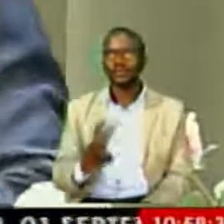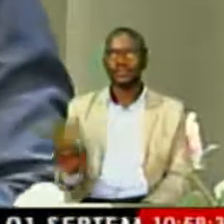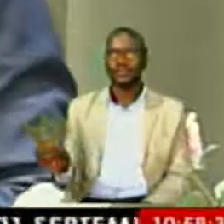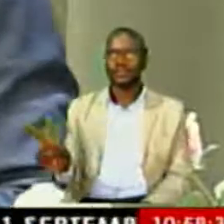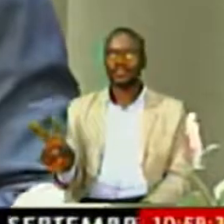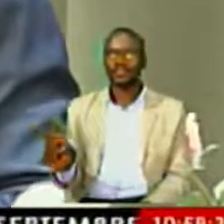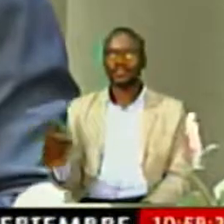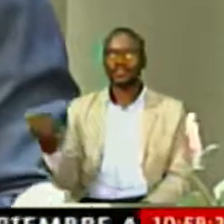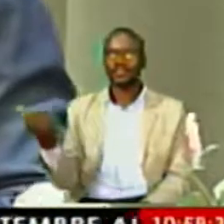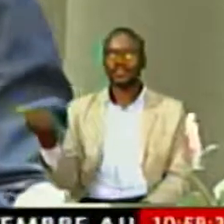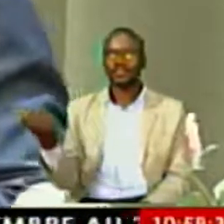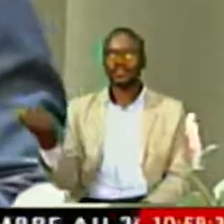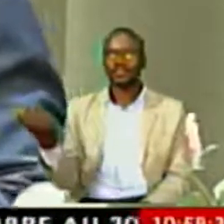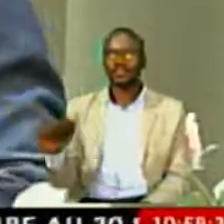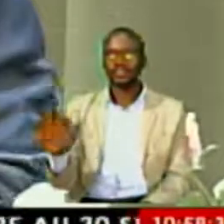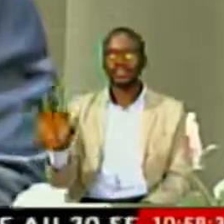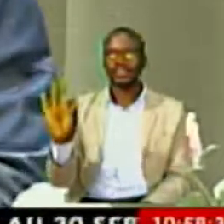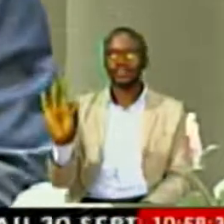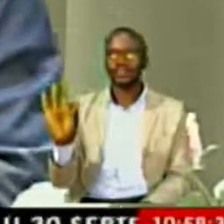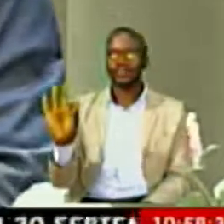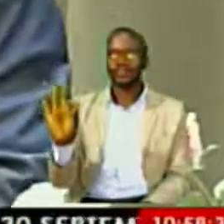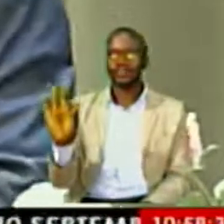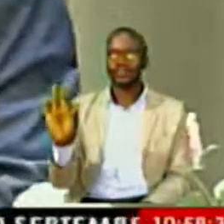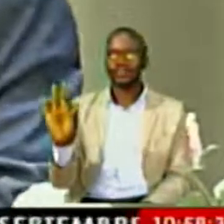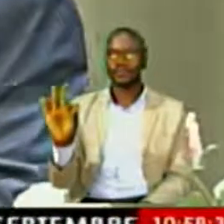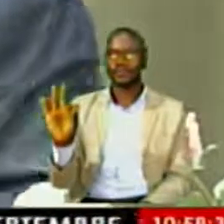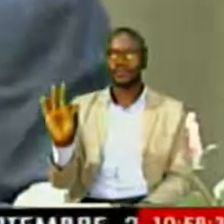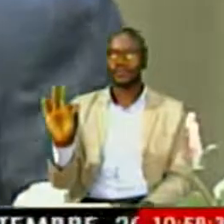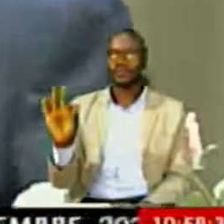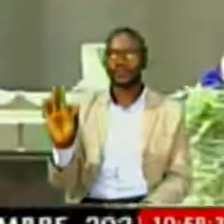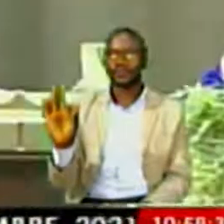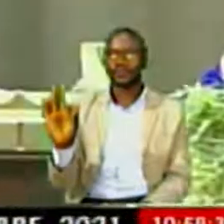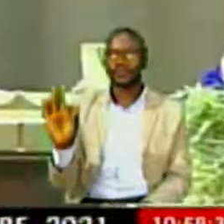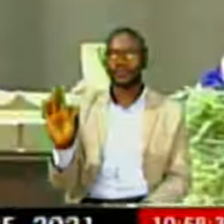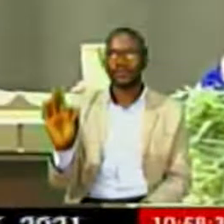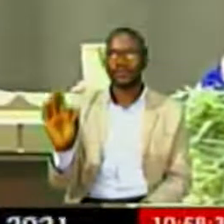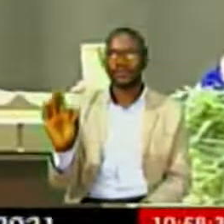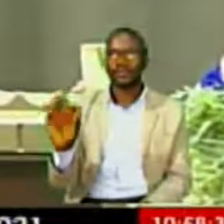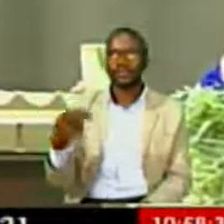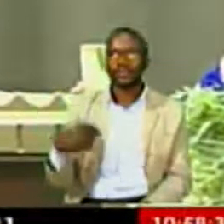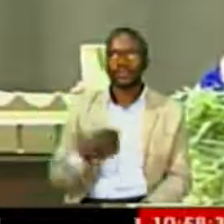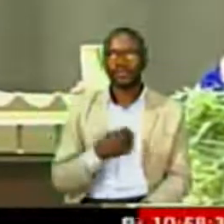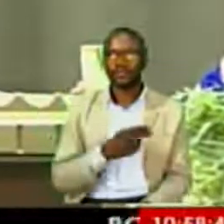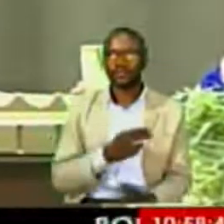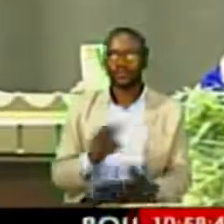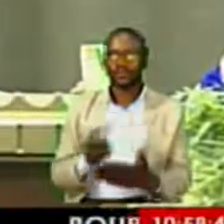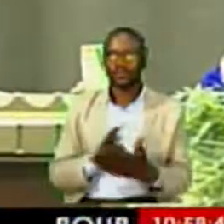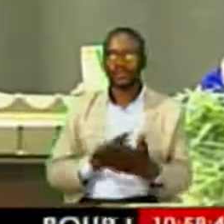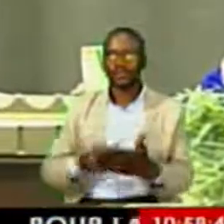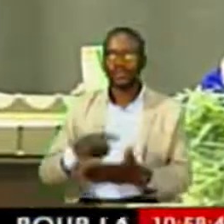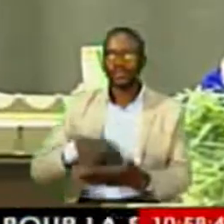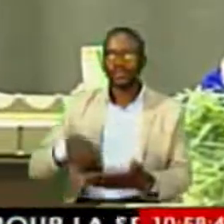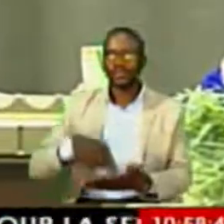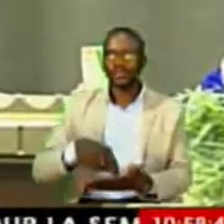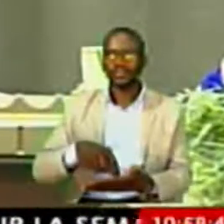Verset 19. Verse 19. Nous lisons ceci. We are reading this.